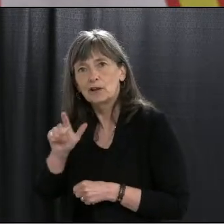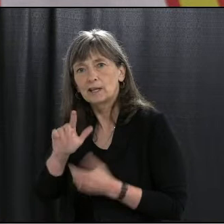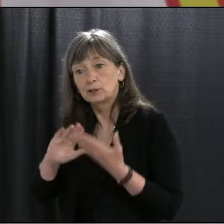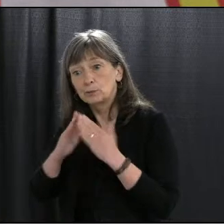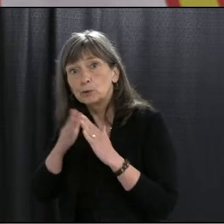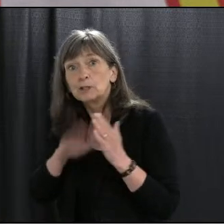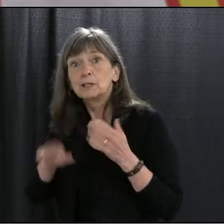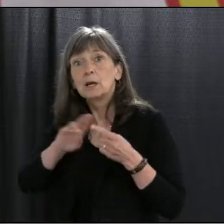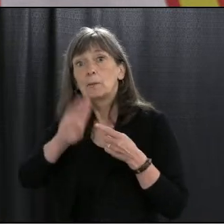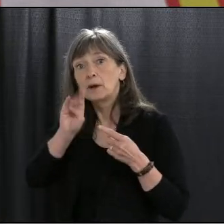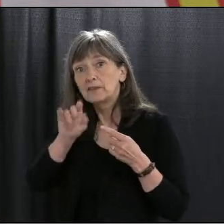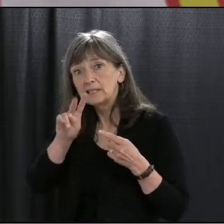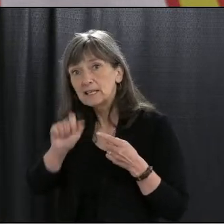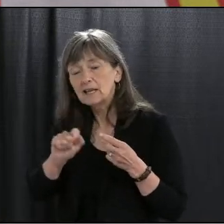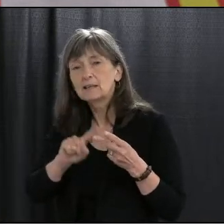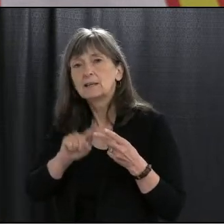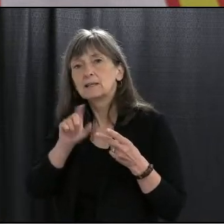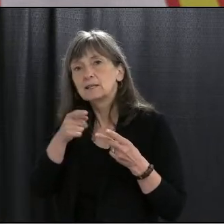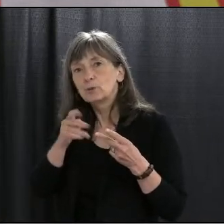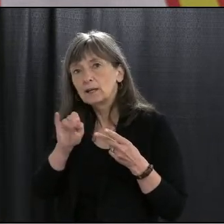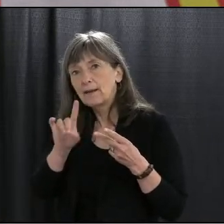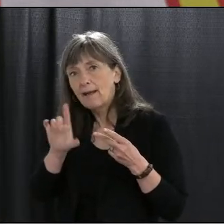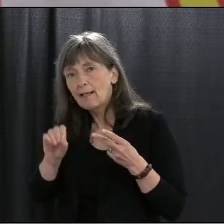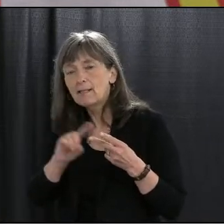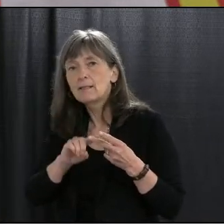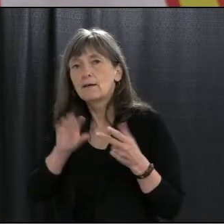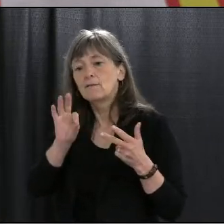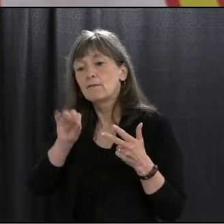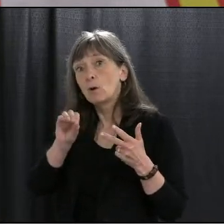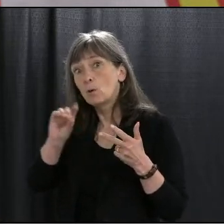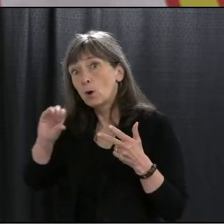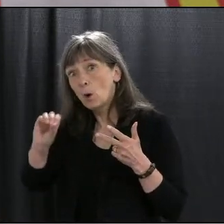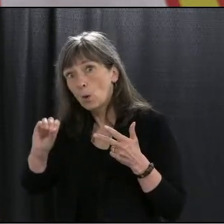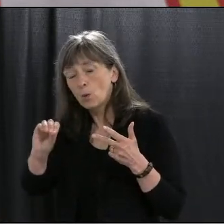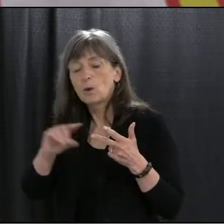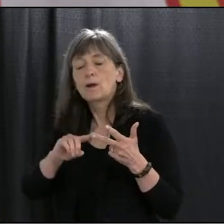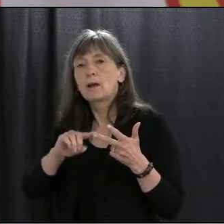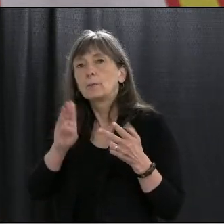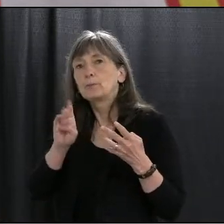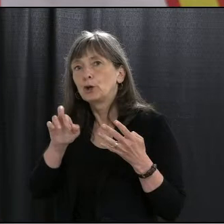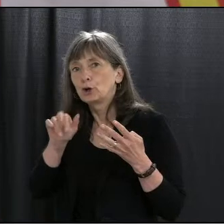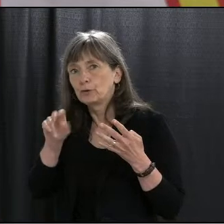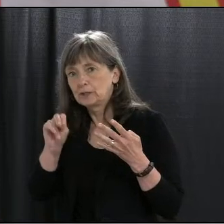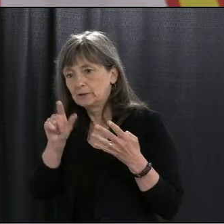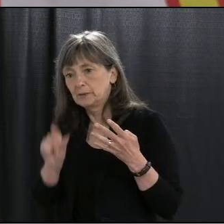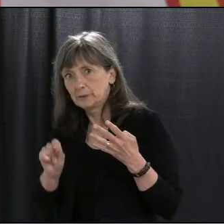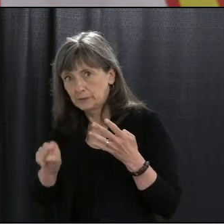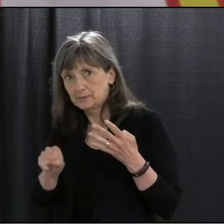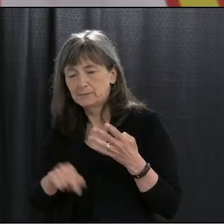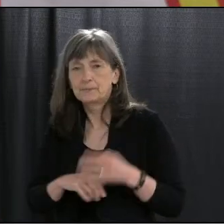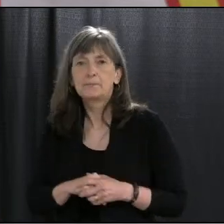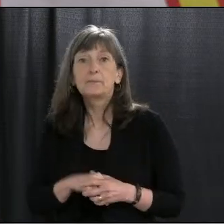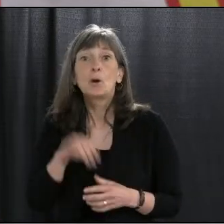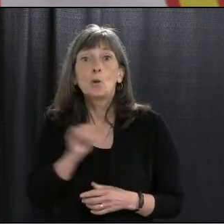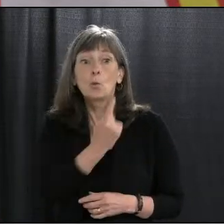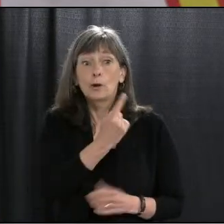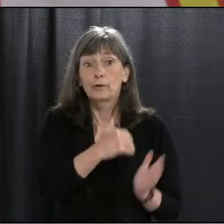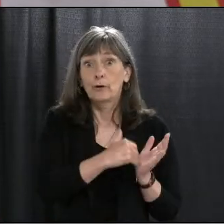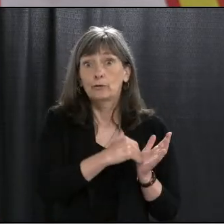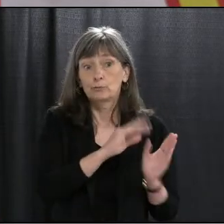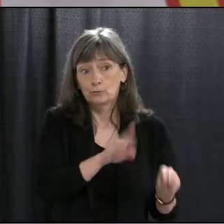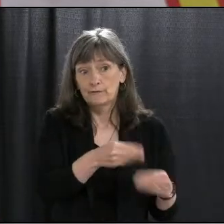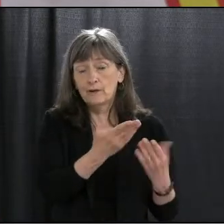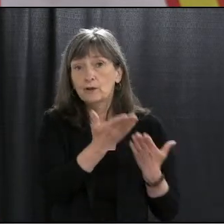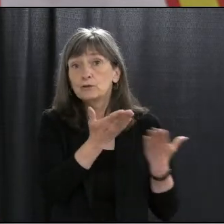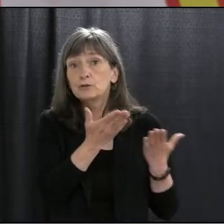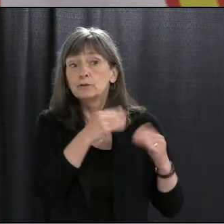Bonavista, Springdale, Fogo, and the Bjorn Peninsula. As well, we've had a physician who's agreed to offer services